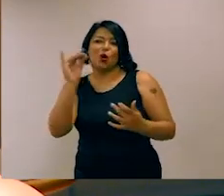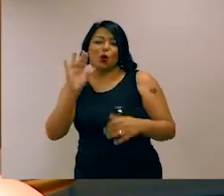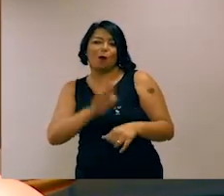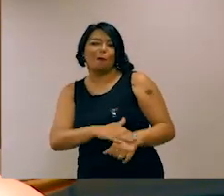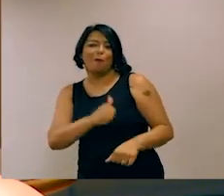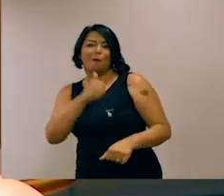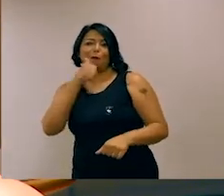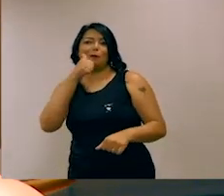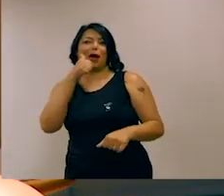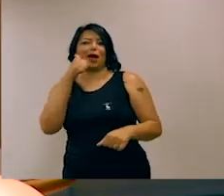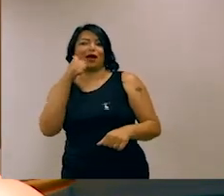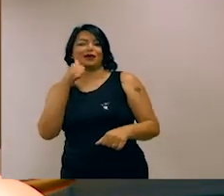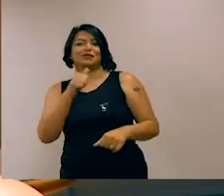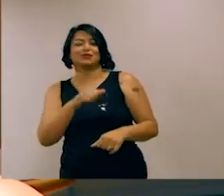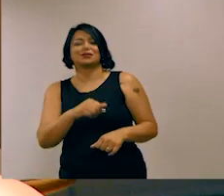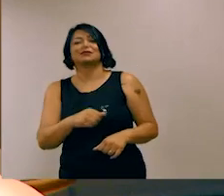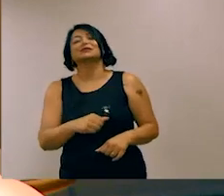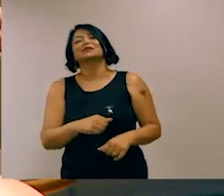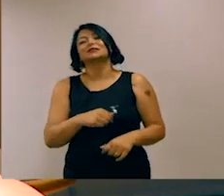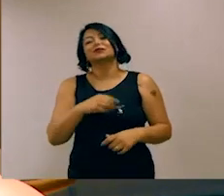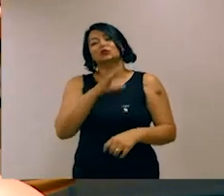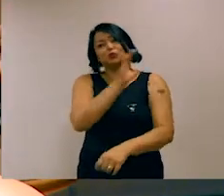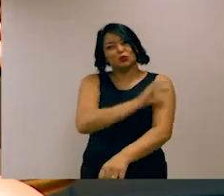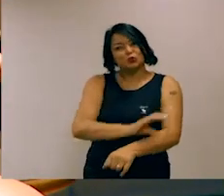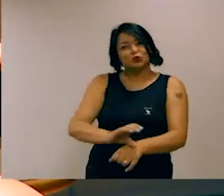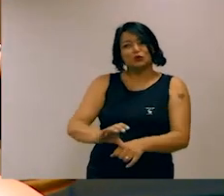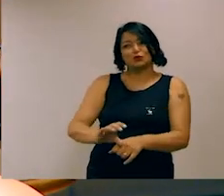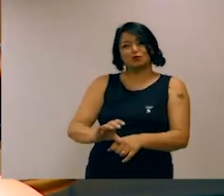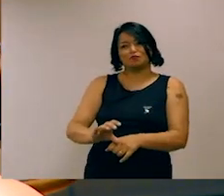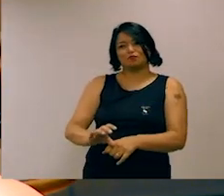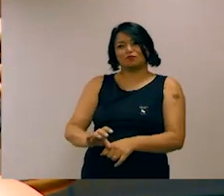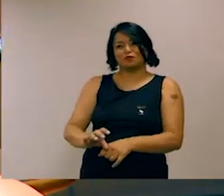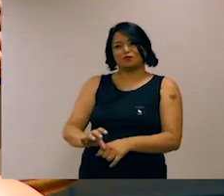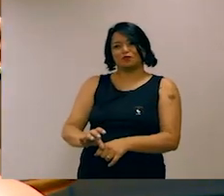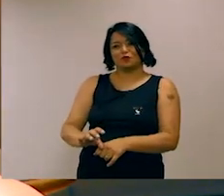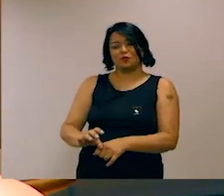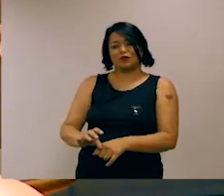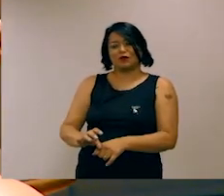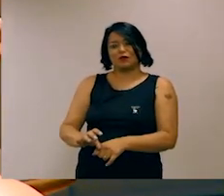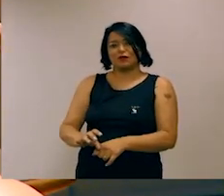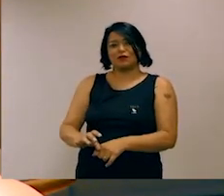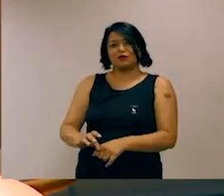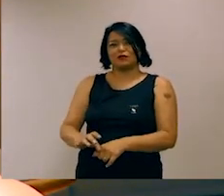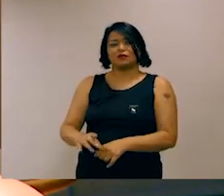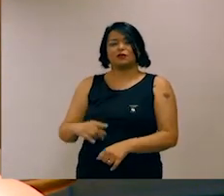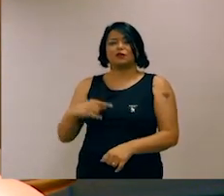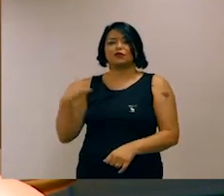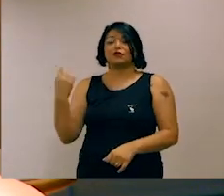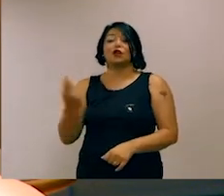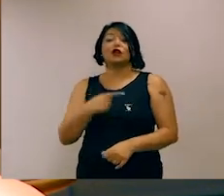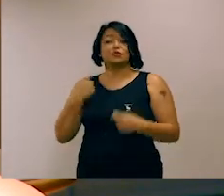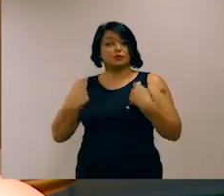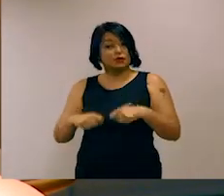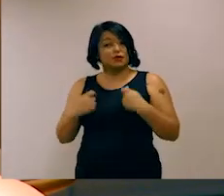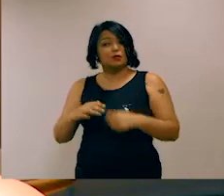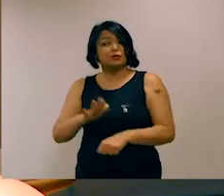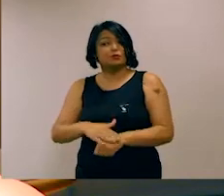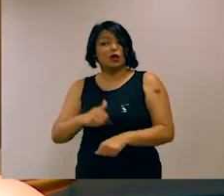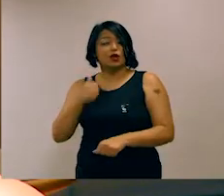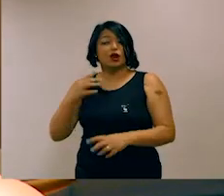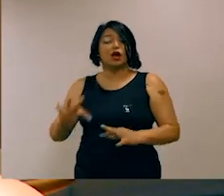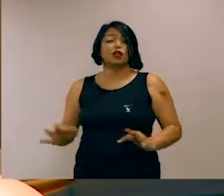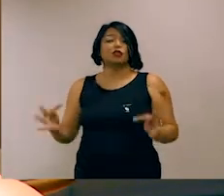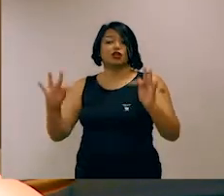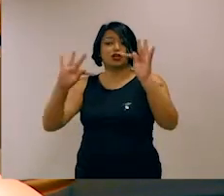So first we try to try some existing technologies, and it's really hard. Then we needed to create our own